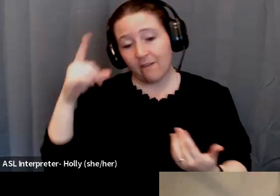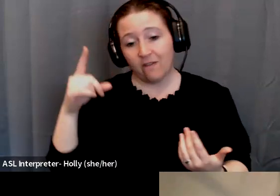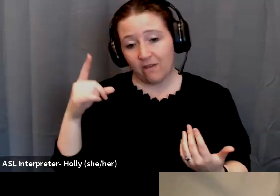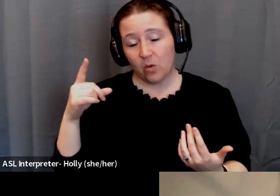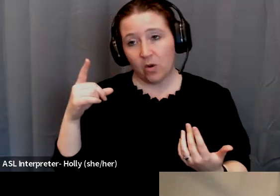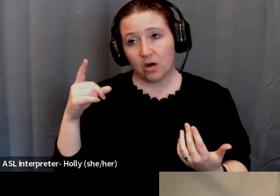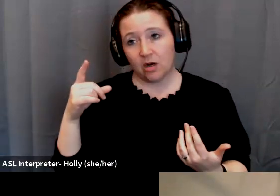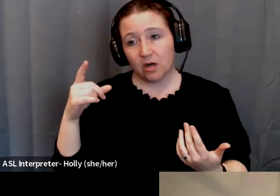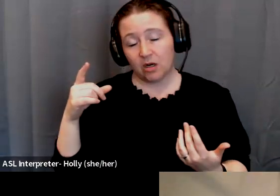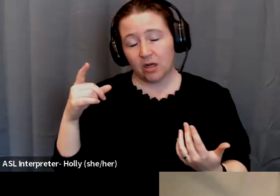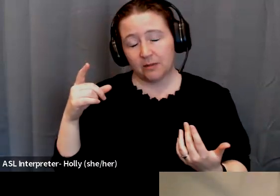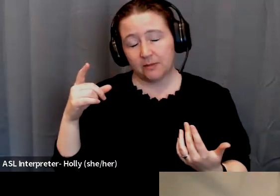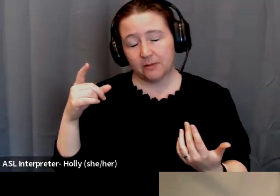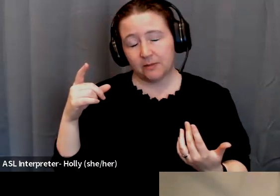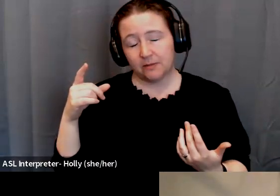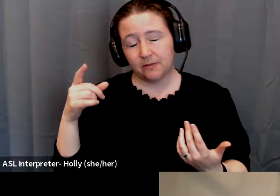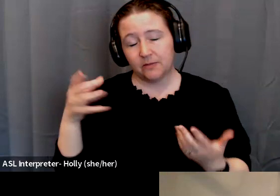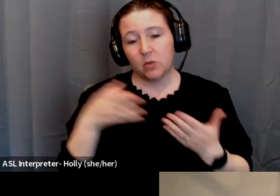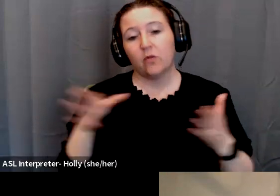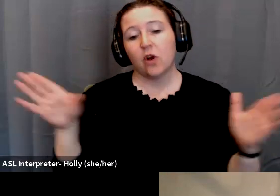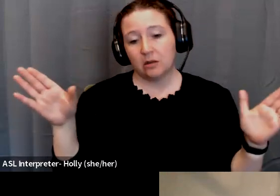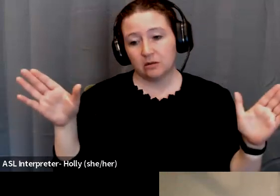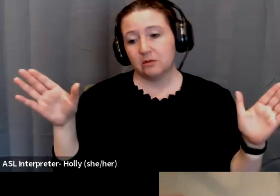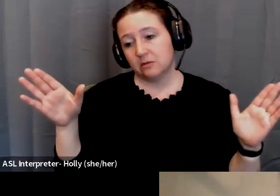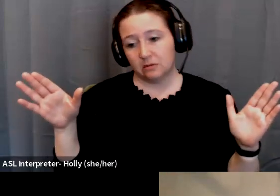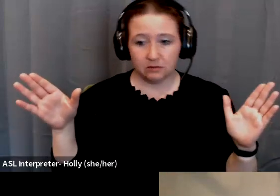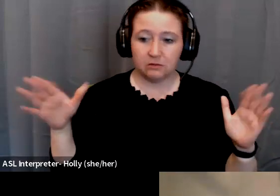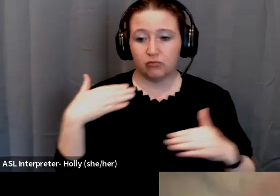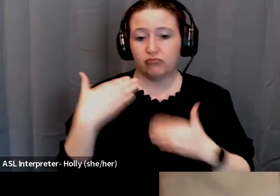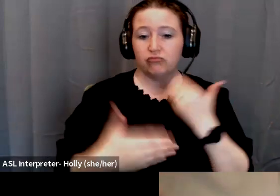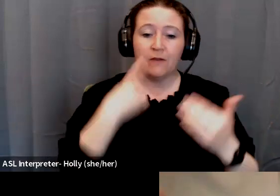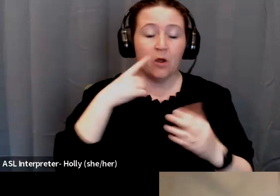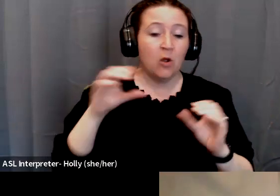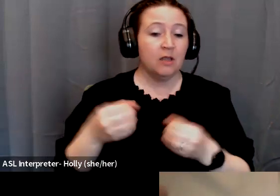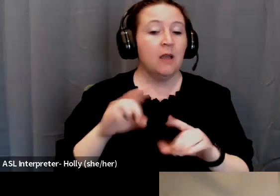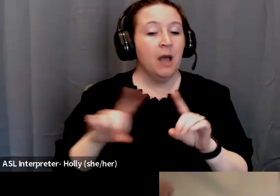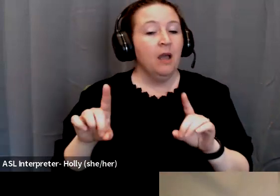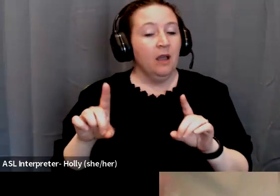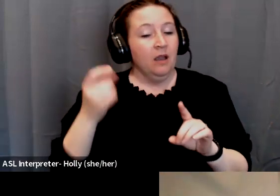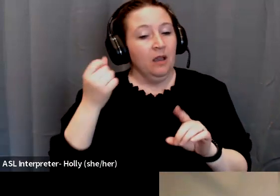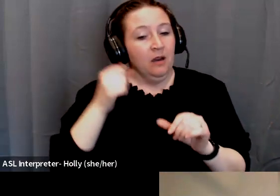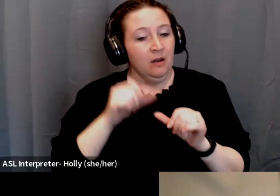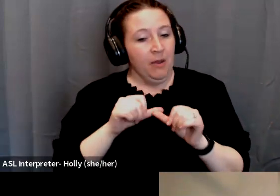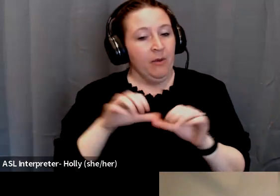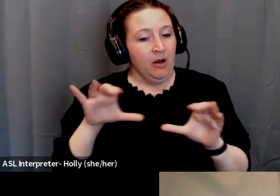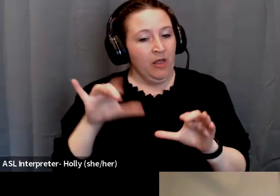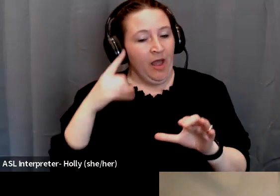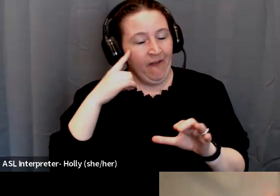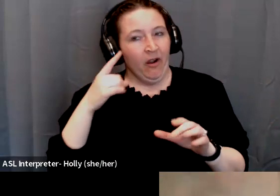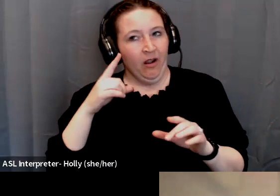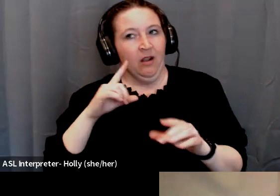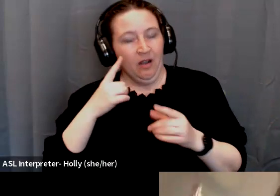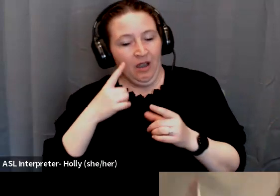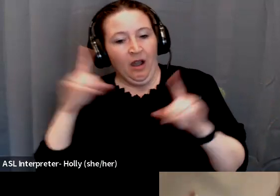the overall good of the organization, but then do that in a way that your action is actually going to succeed.